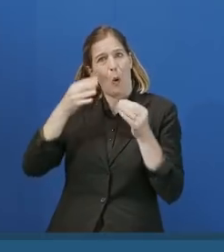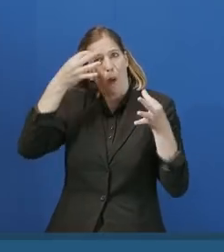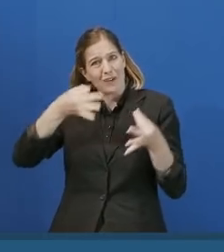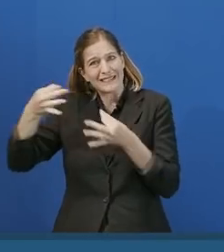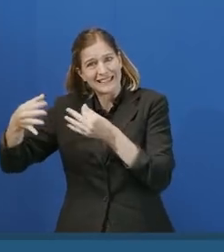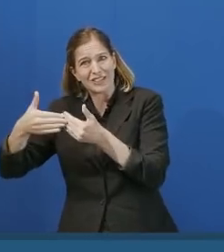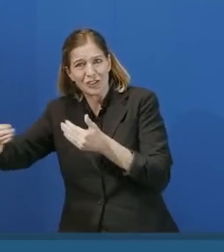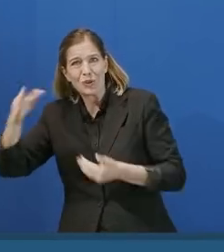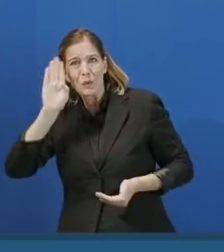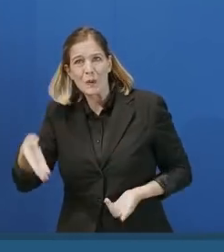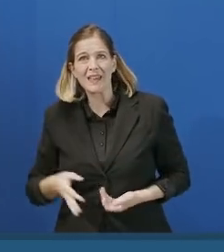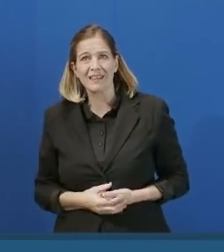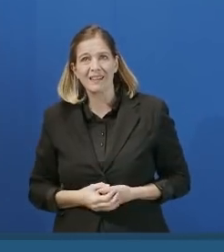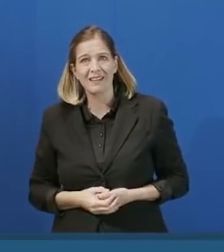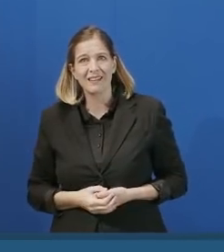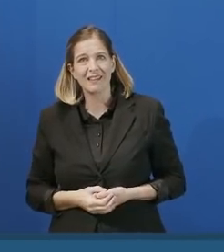recovery